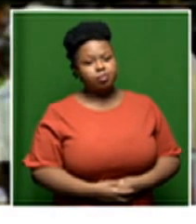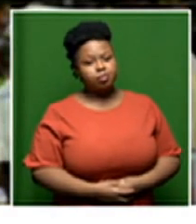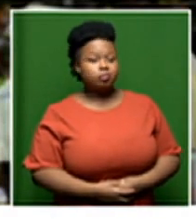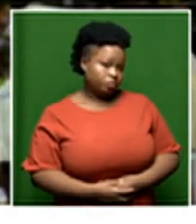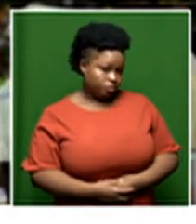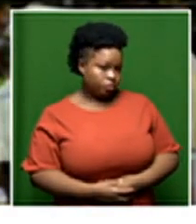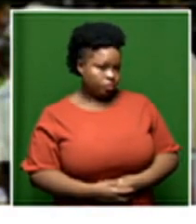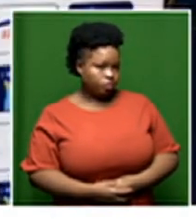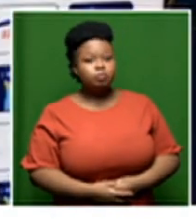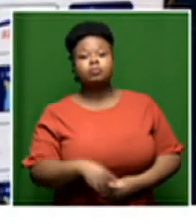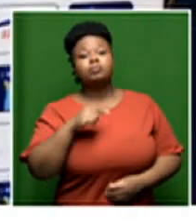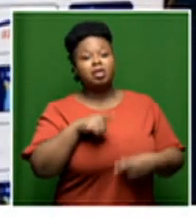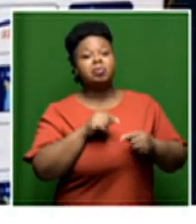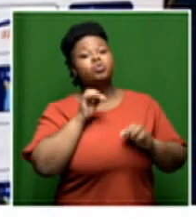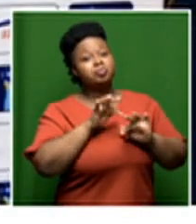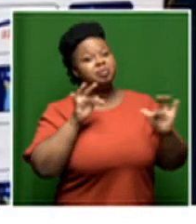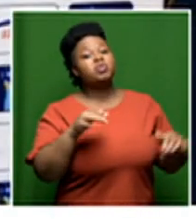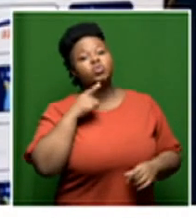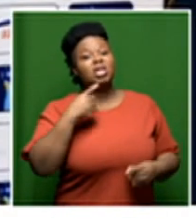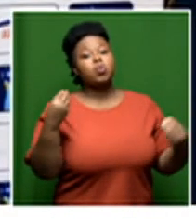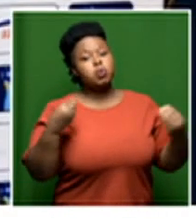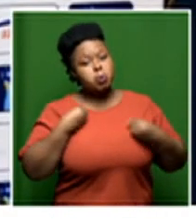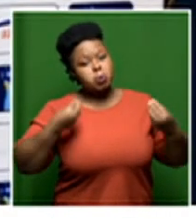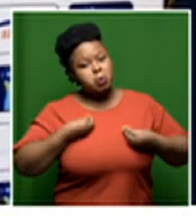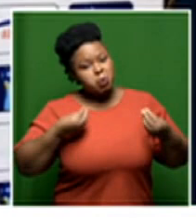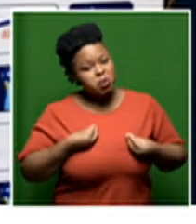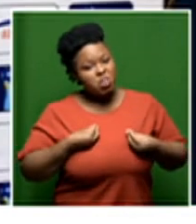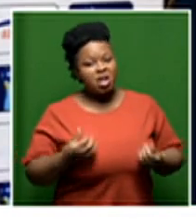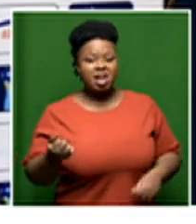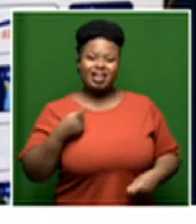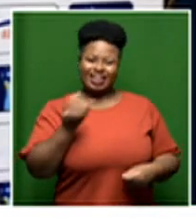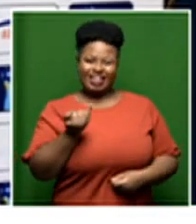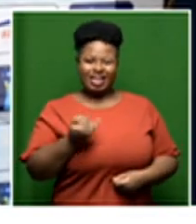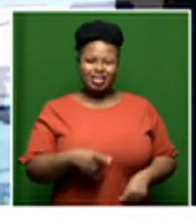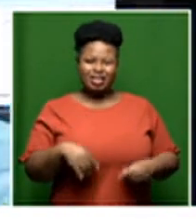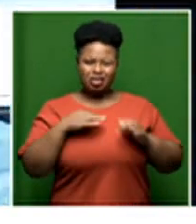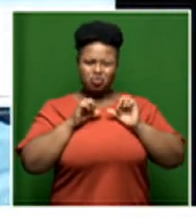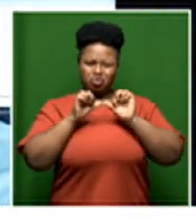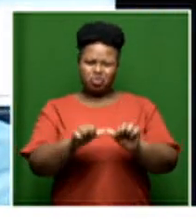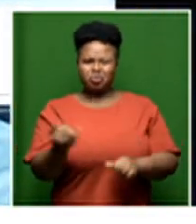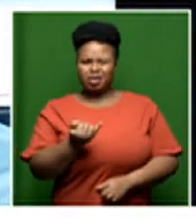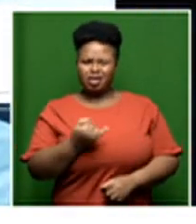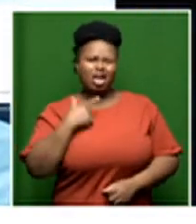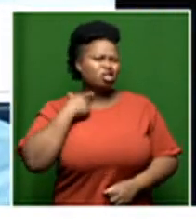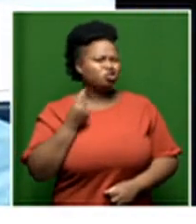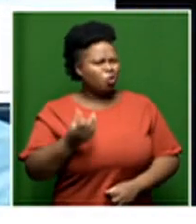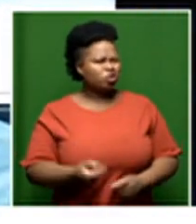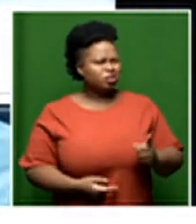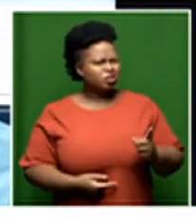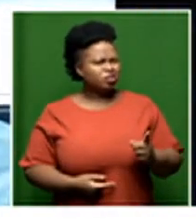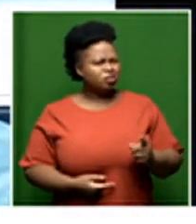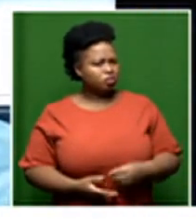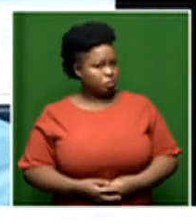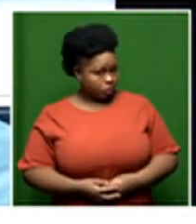So referring to people like monkeys and referring to people like they're carrying on like dogs,